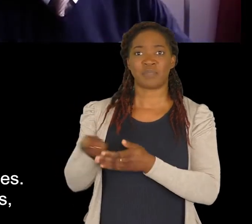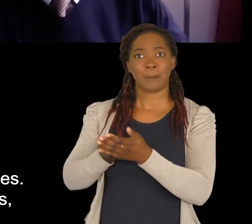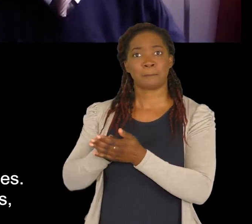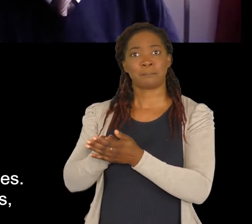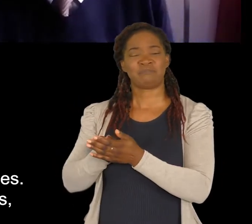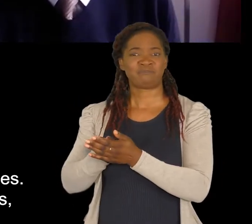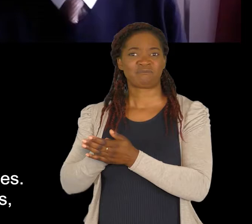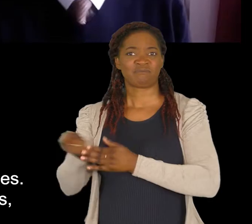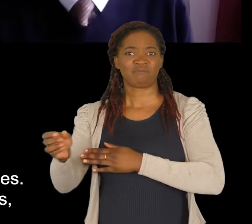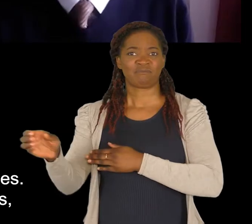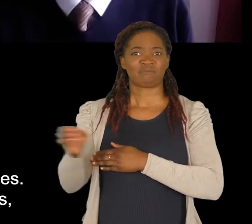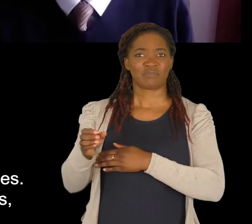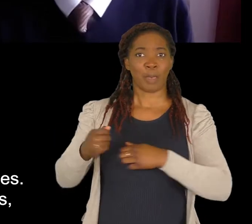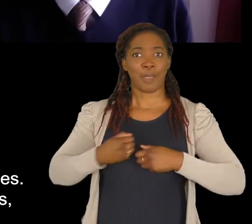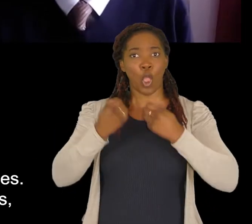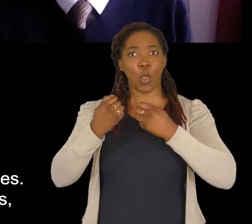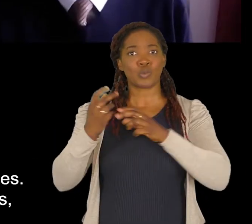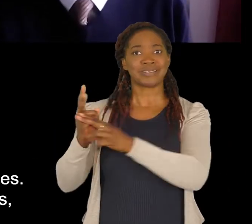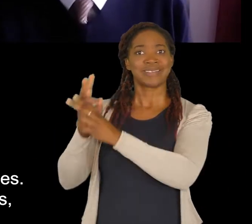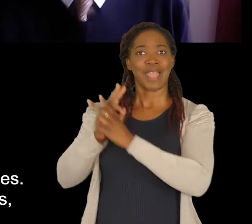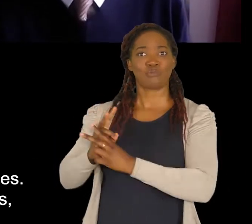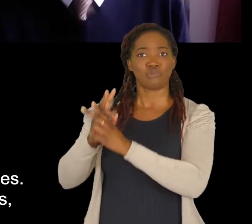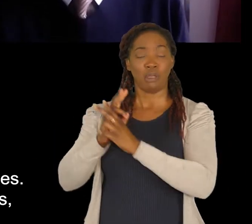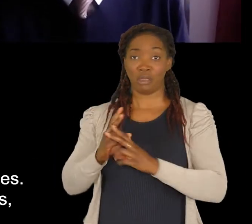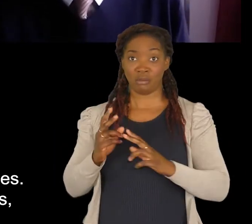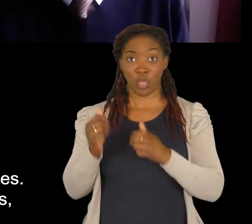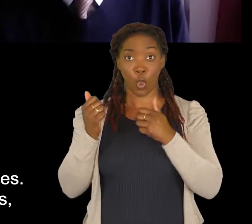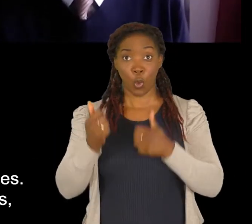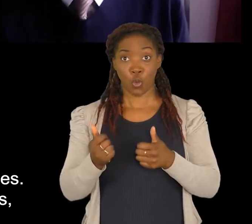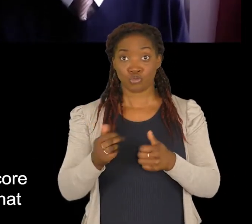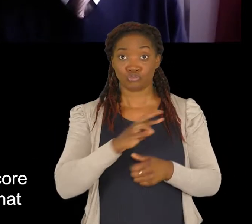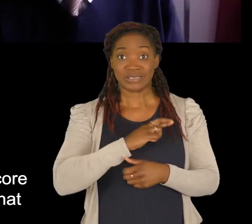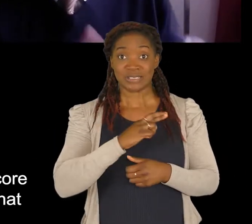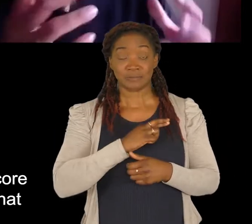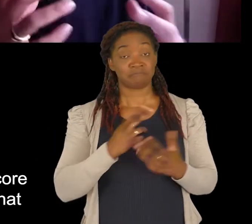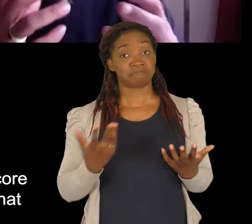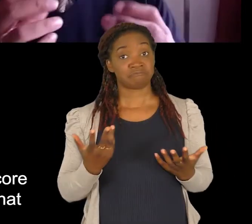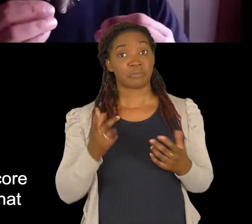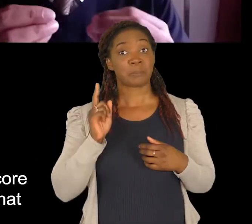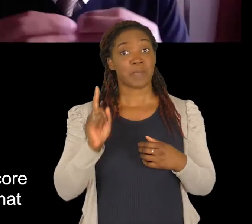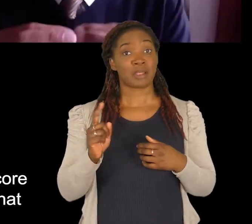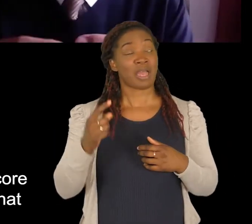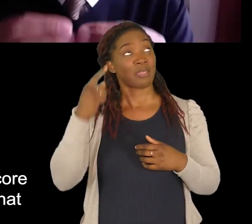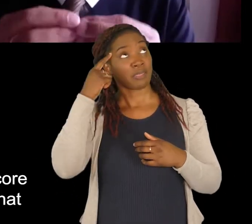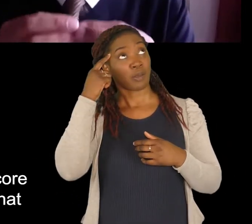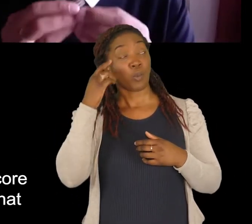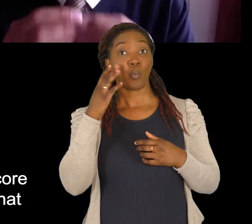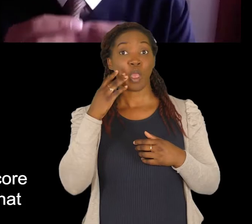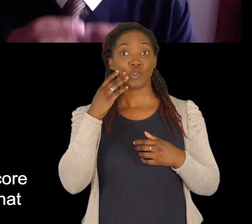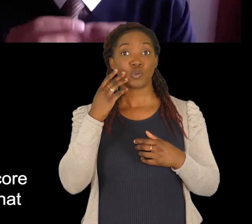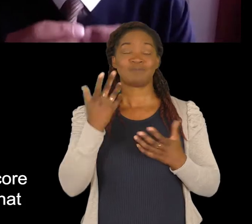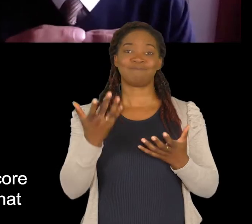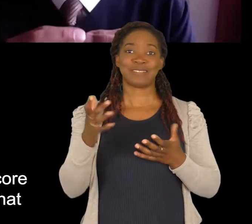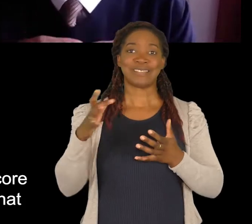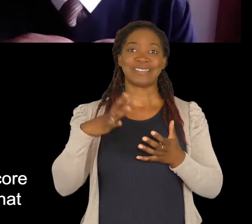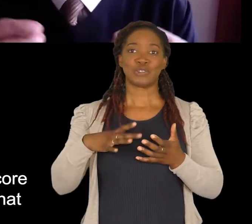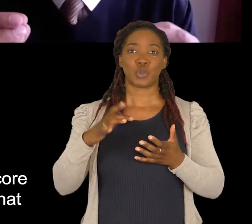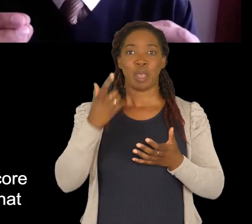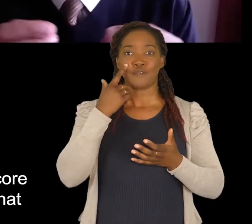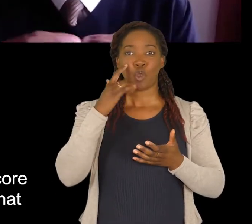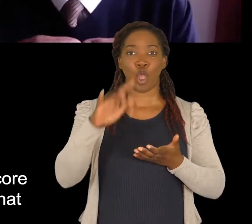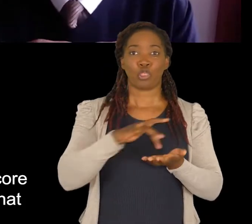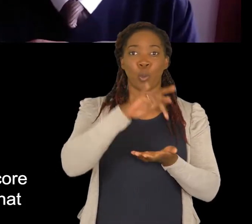it through different agencies. Those are all very genuinely good reasons, right? But actually, I think that when you go back to the core of